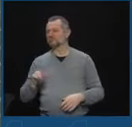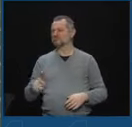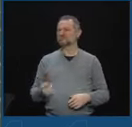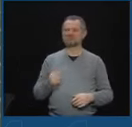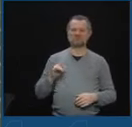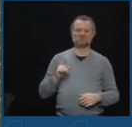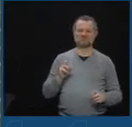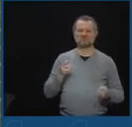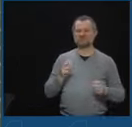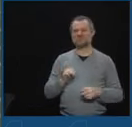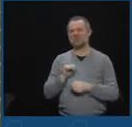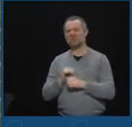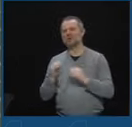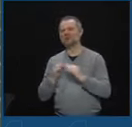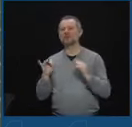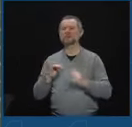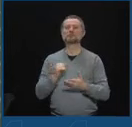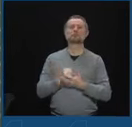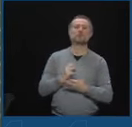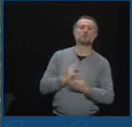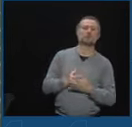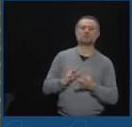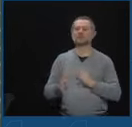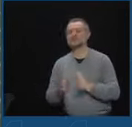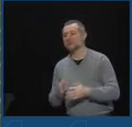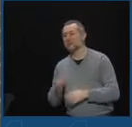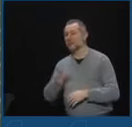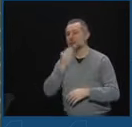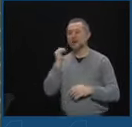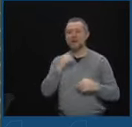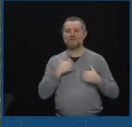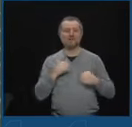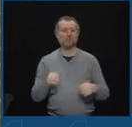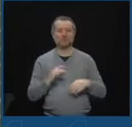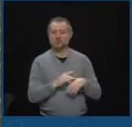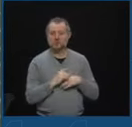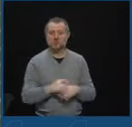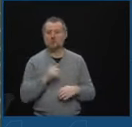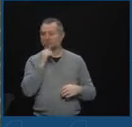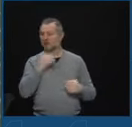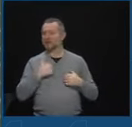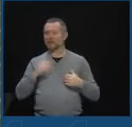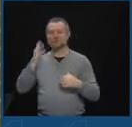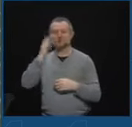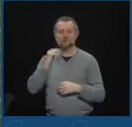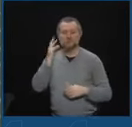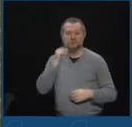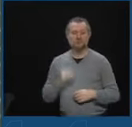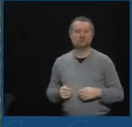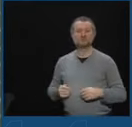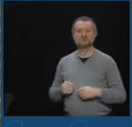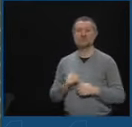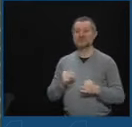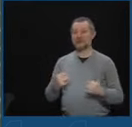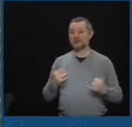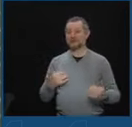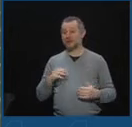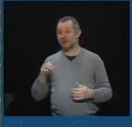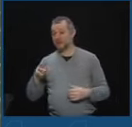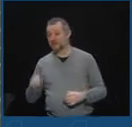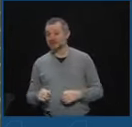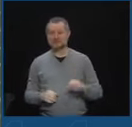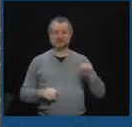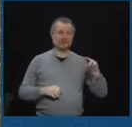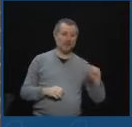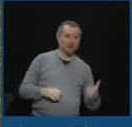a social worker. But they didn't have the tools, they didn't have the clinical experience to be able to do that. So by OVS and SNUG working together